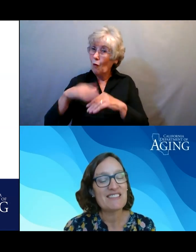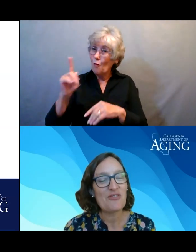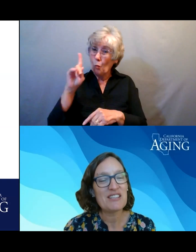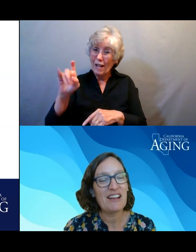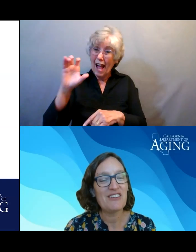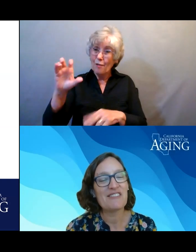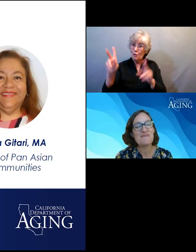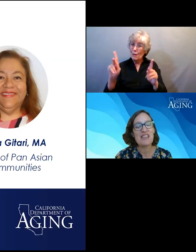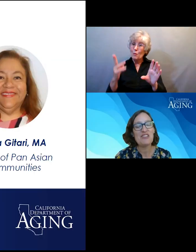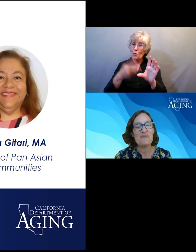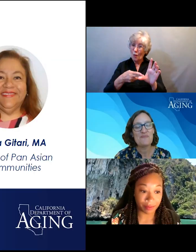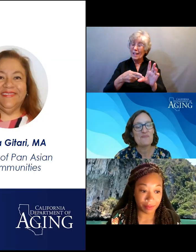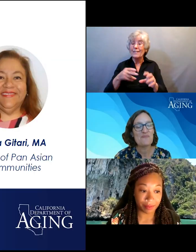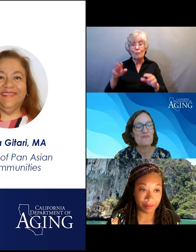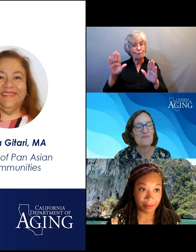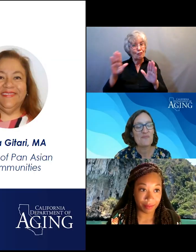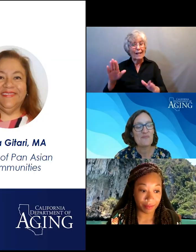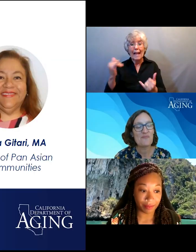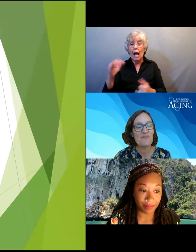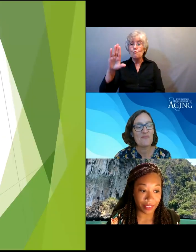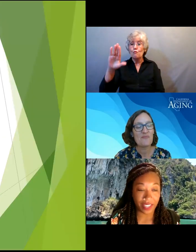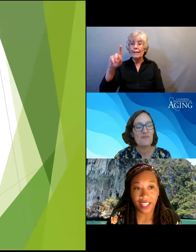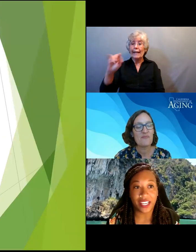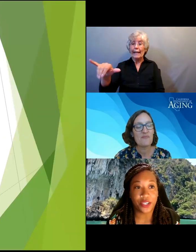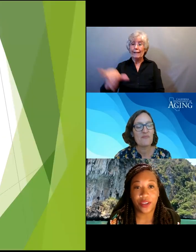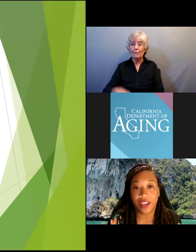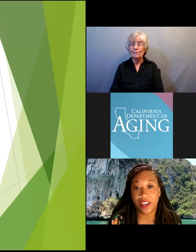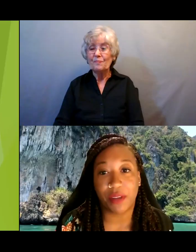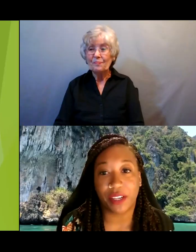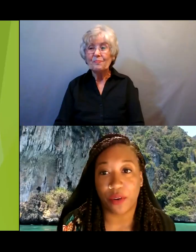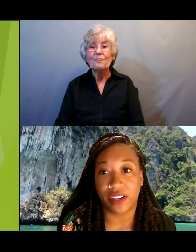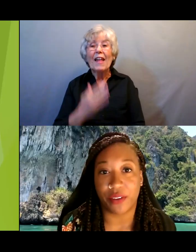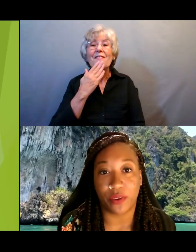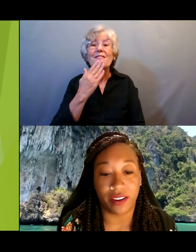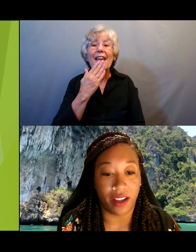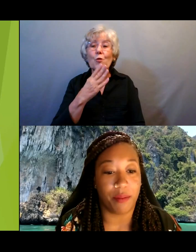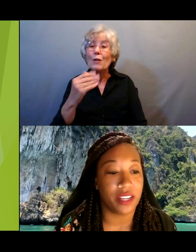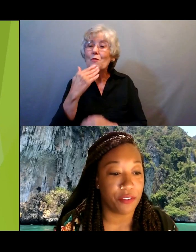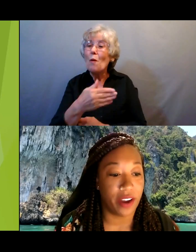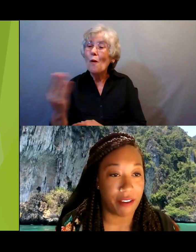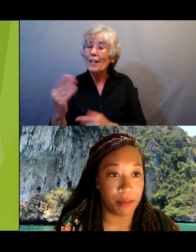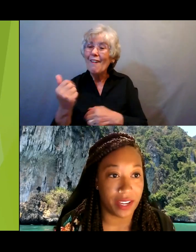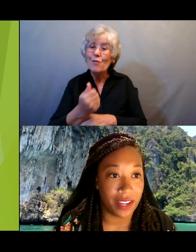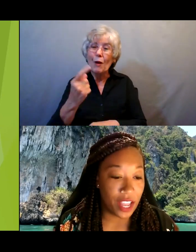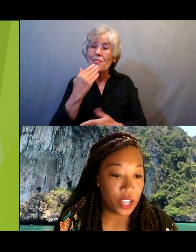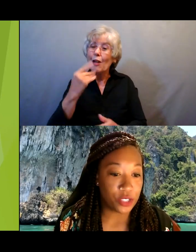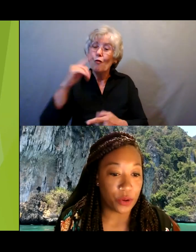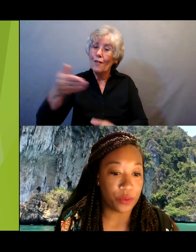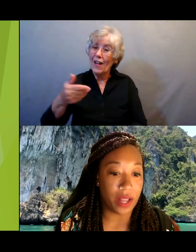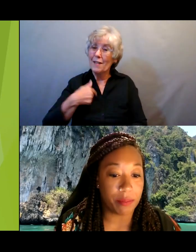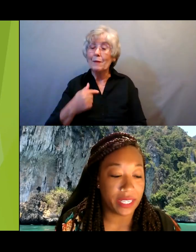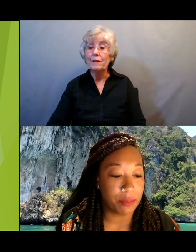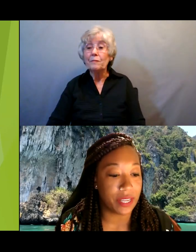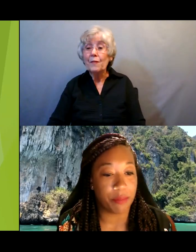Brittany to start the dialogue. Thank you. Thank you, Kim, and good morning, everyone. Thank you for having me.